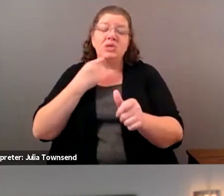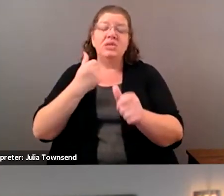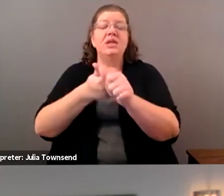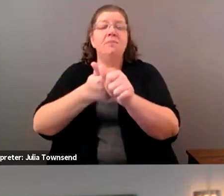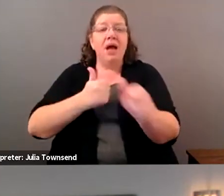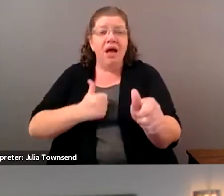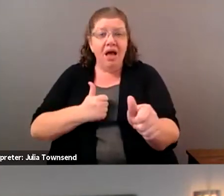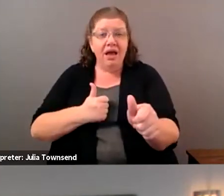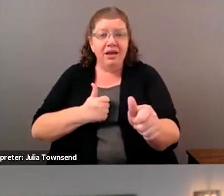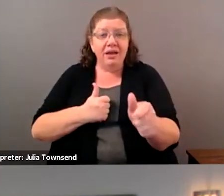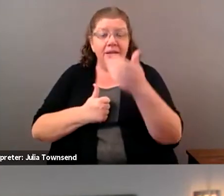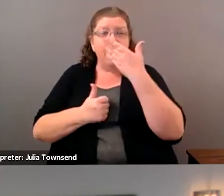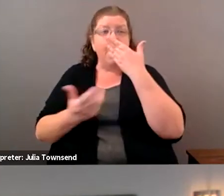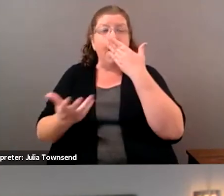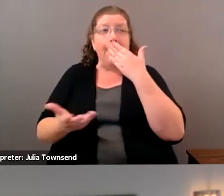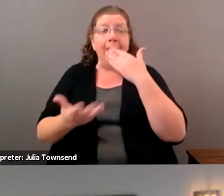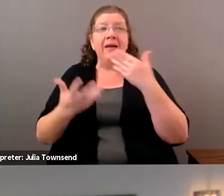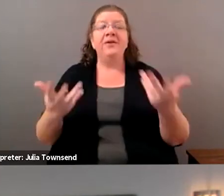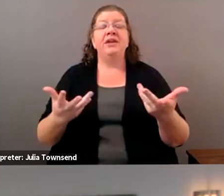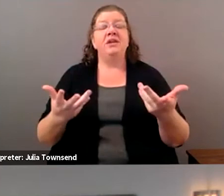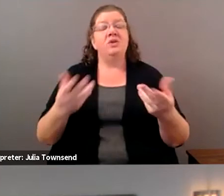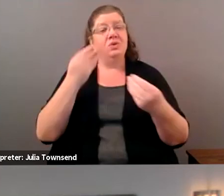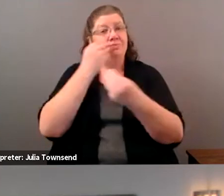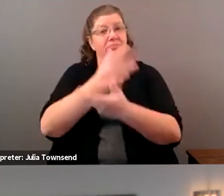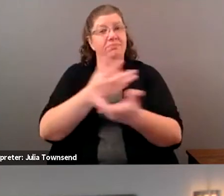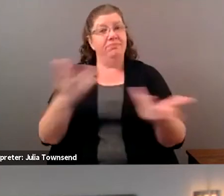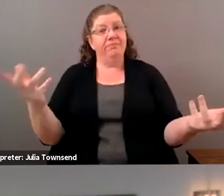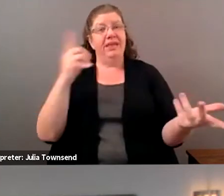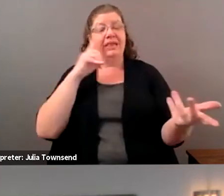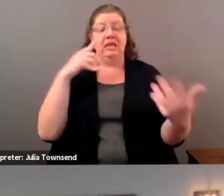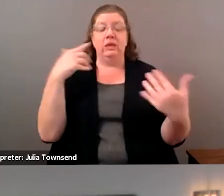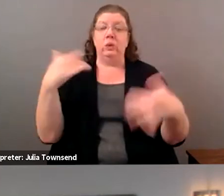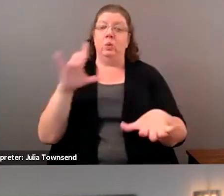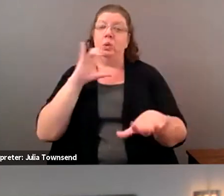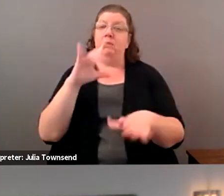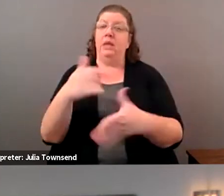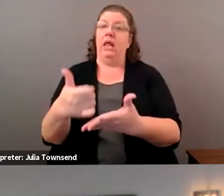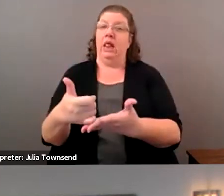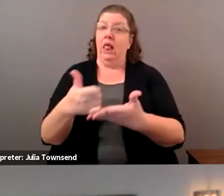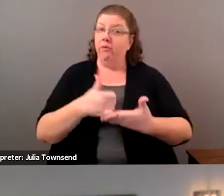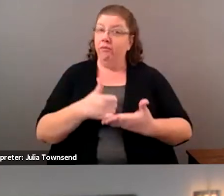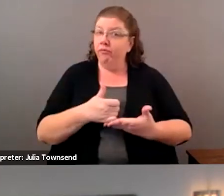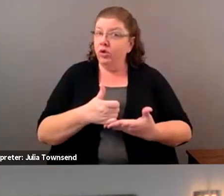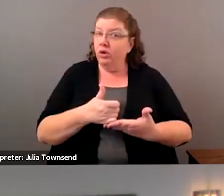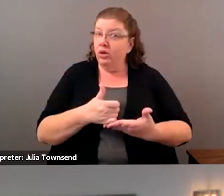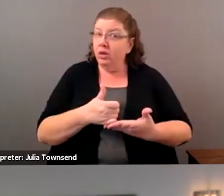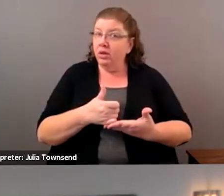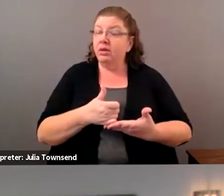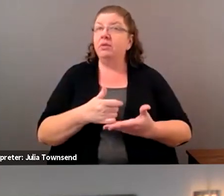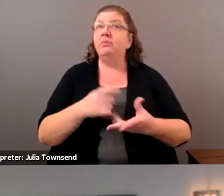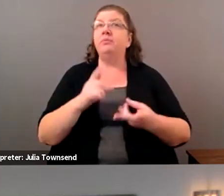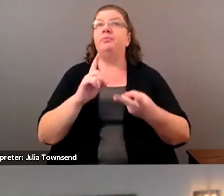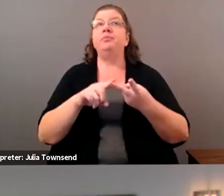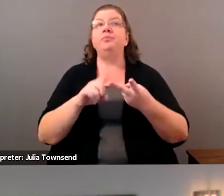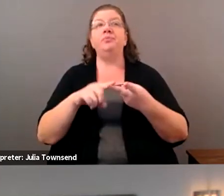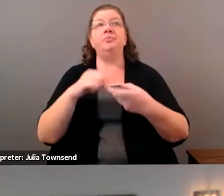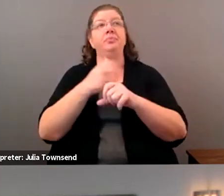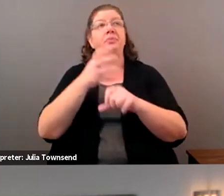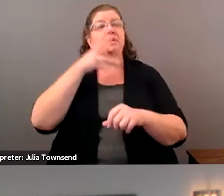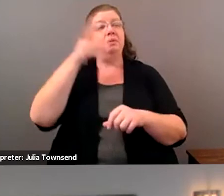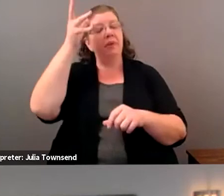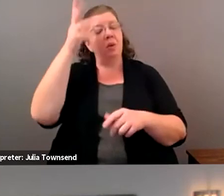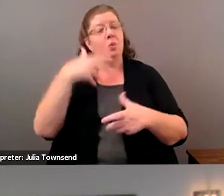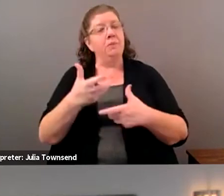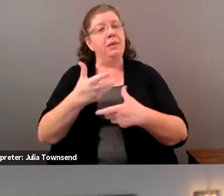So just to let you know, I think it would be super helpful and kind of make parents feel a little more trusting if